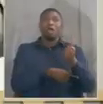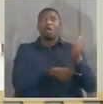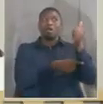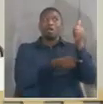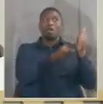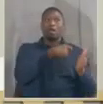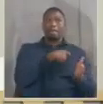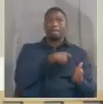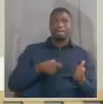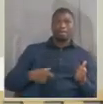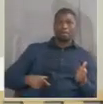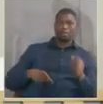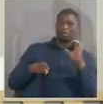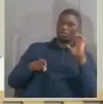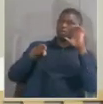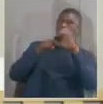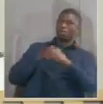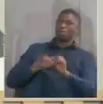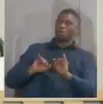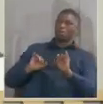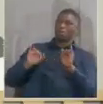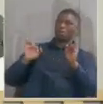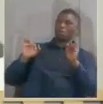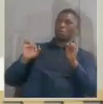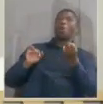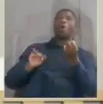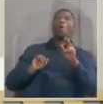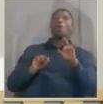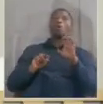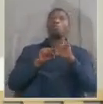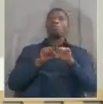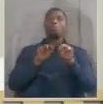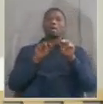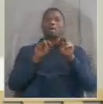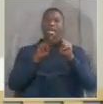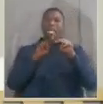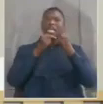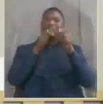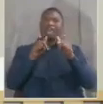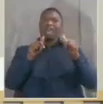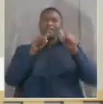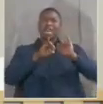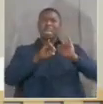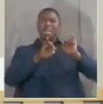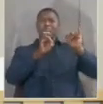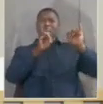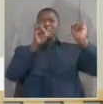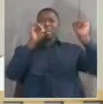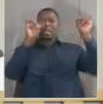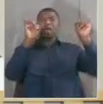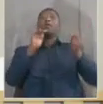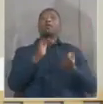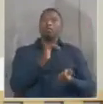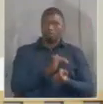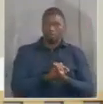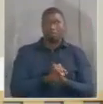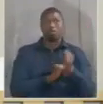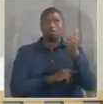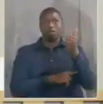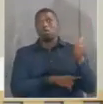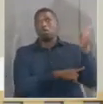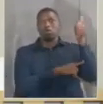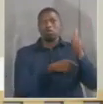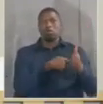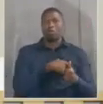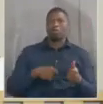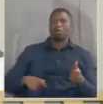president's eyes or the national level eyes, that is when then the president